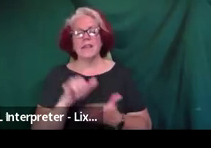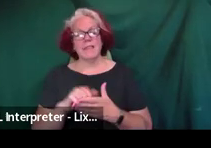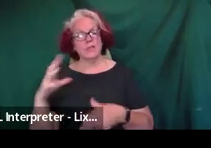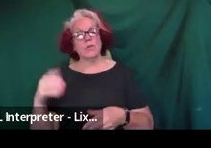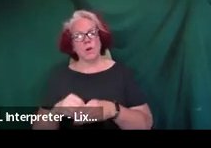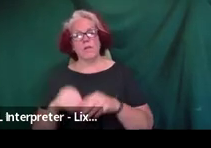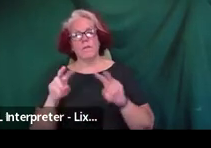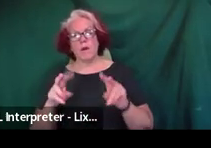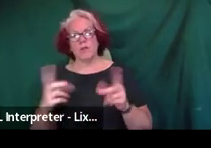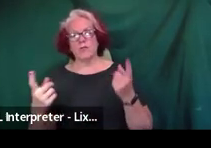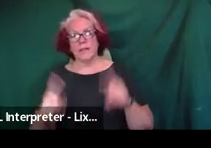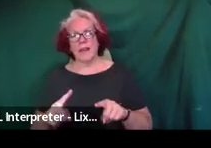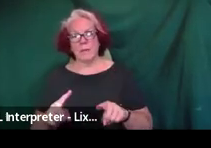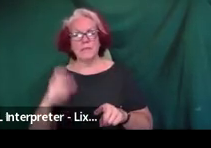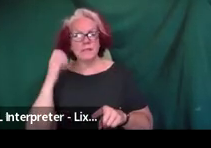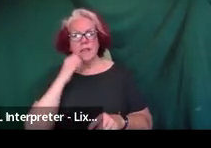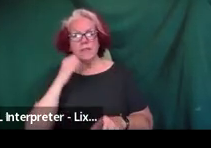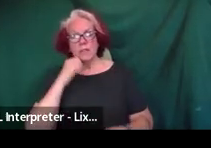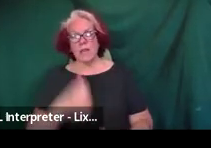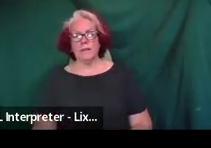that happens on a day in and day out basis.